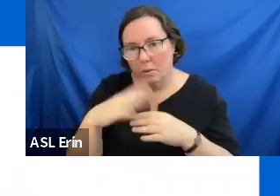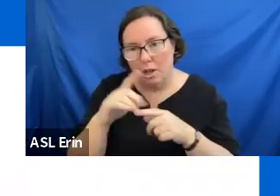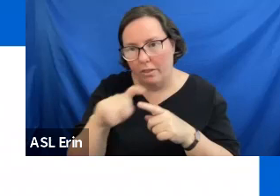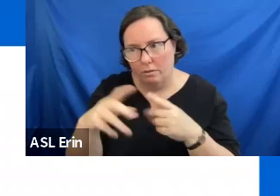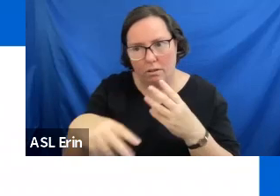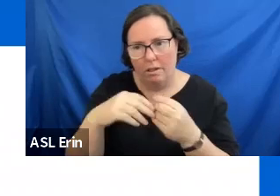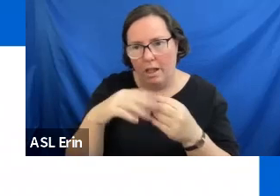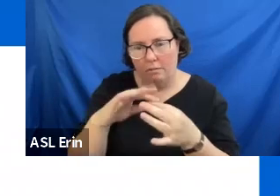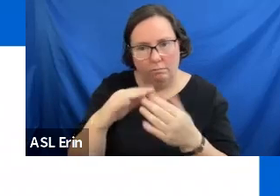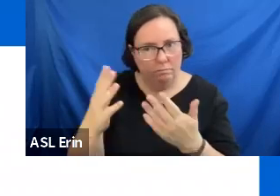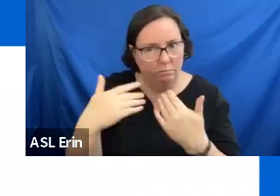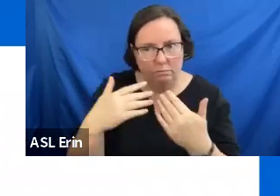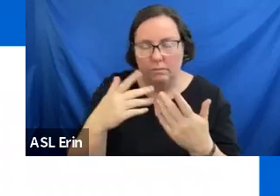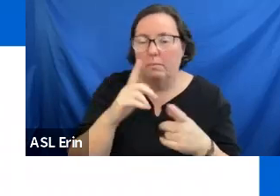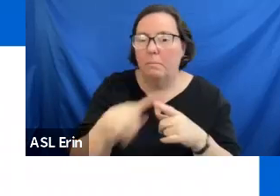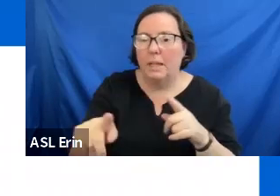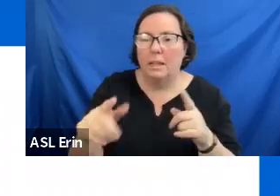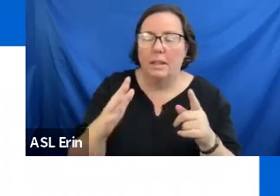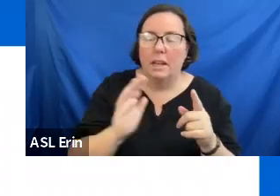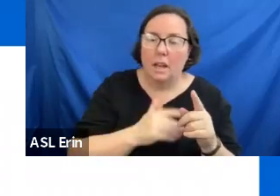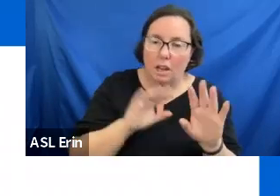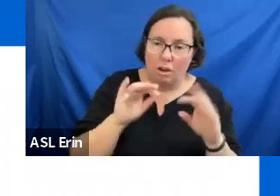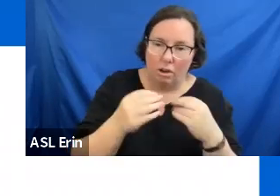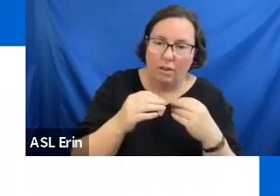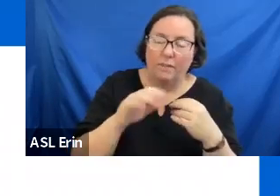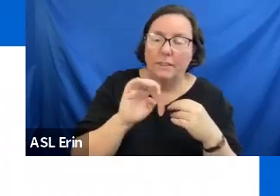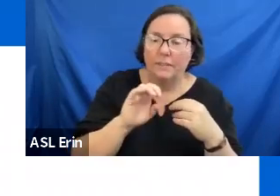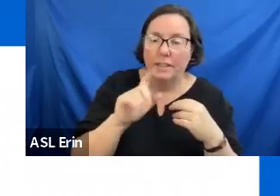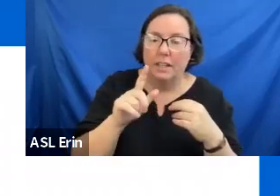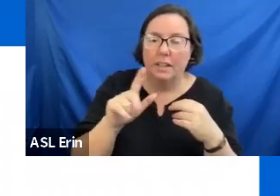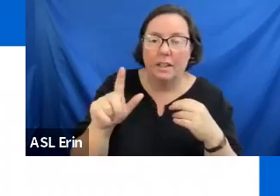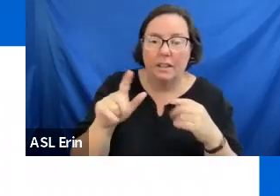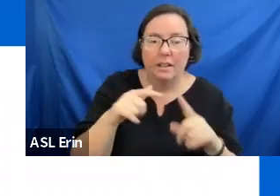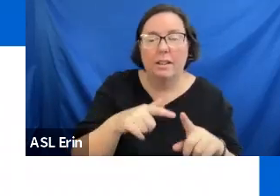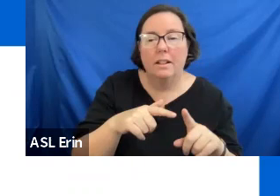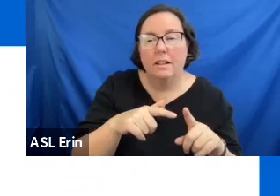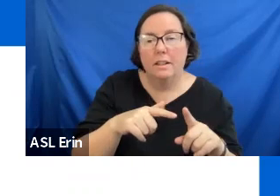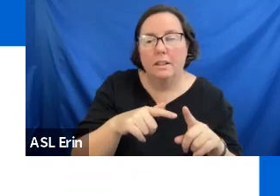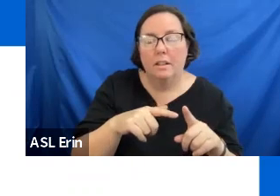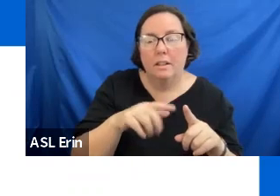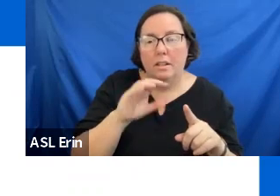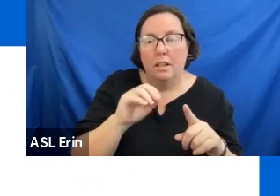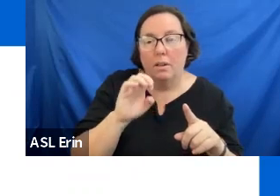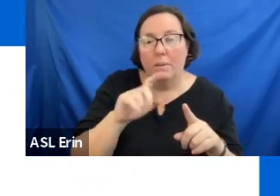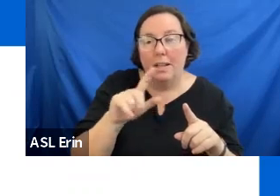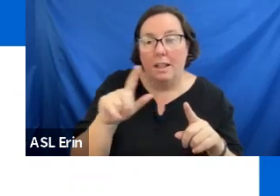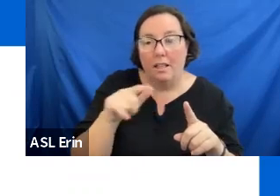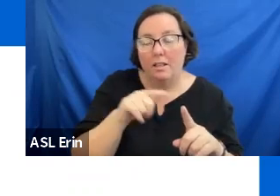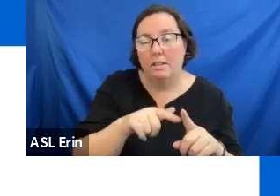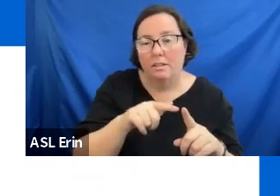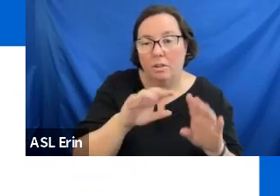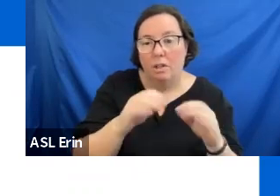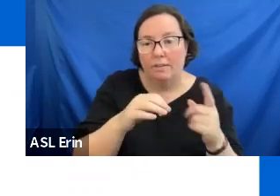I'm providing. Our Office of English Language Learners, or Office of English Learners,